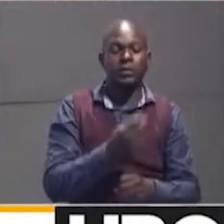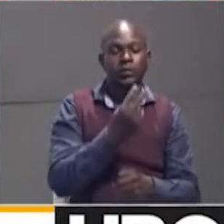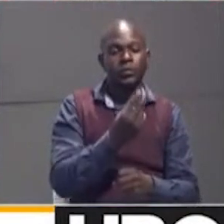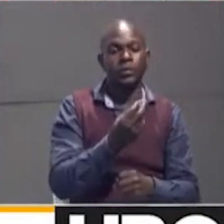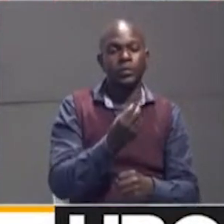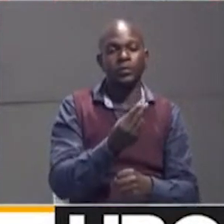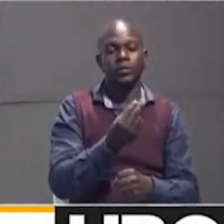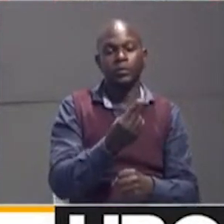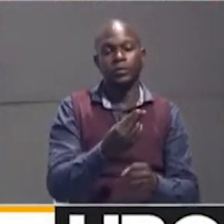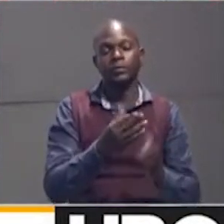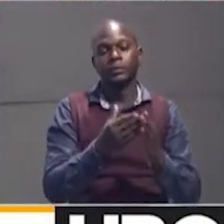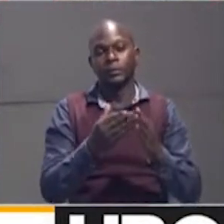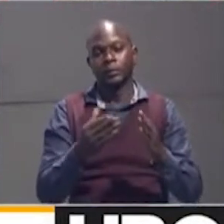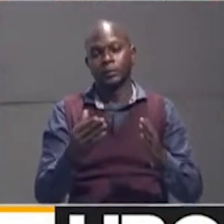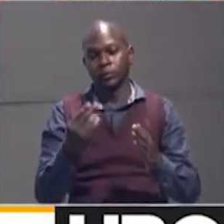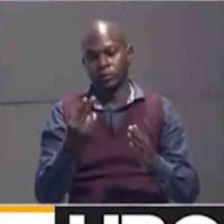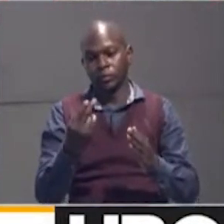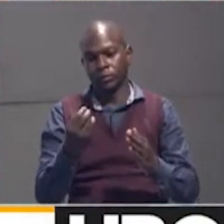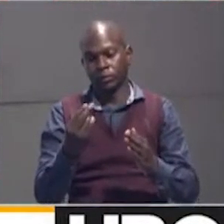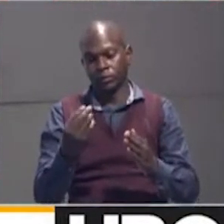2021-2022 to financial year